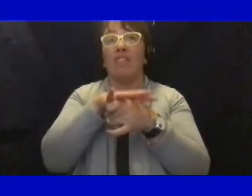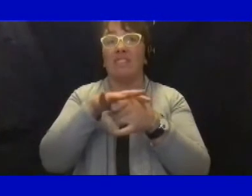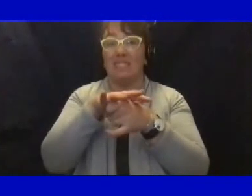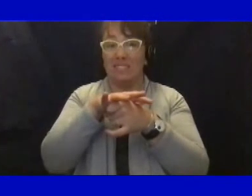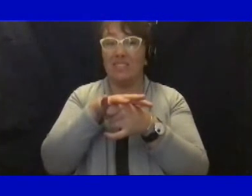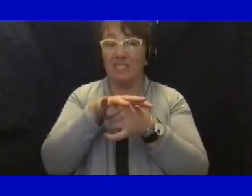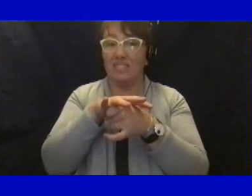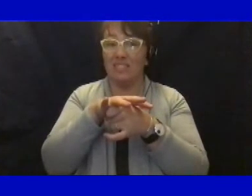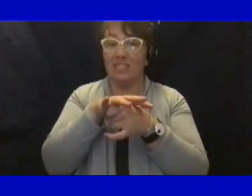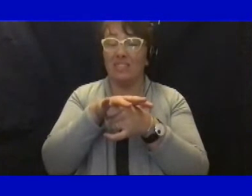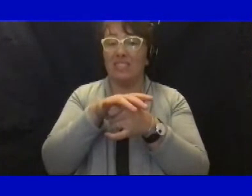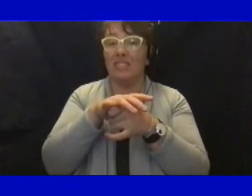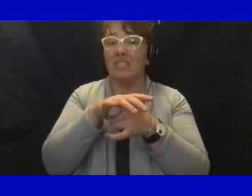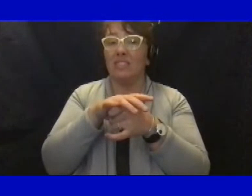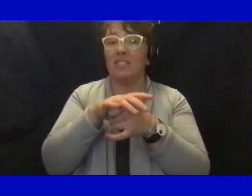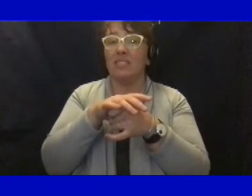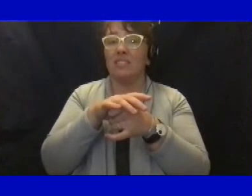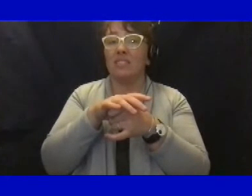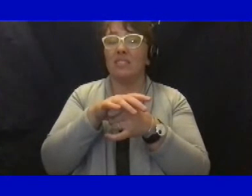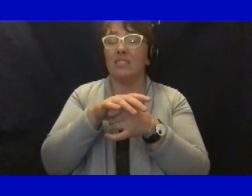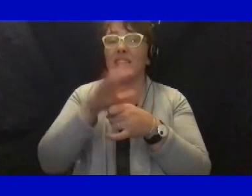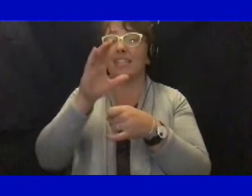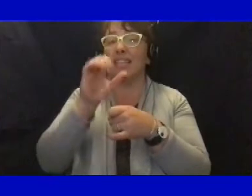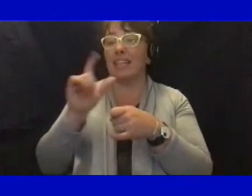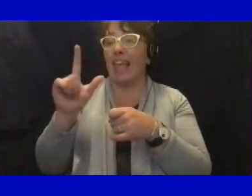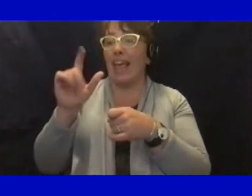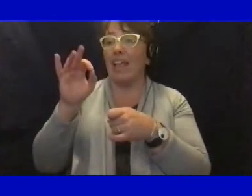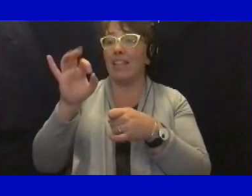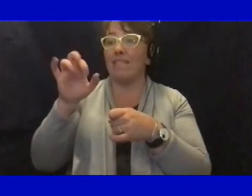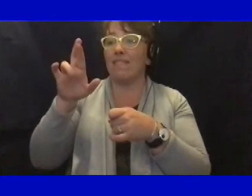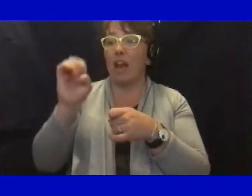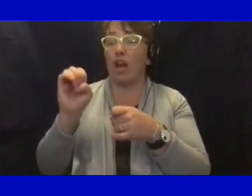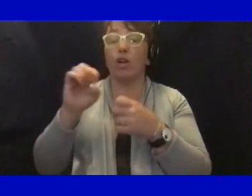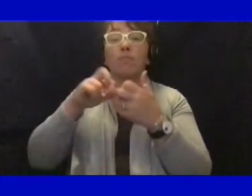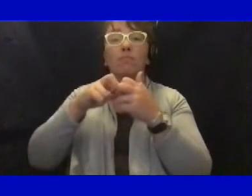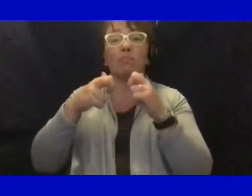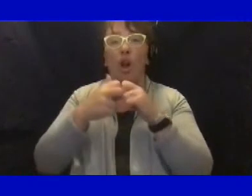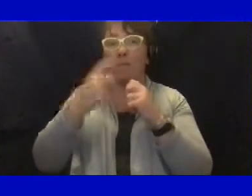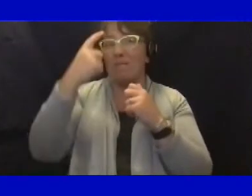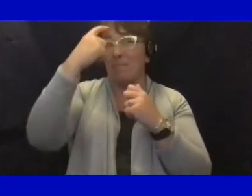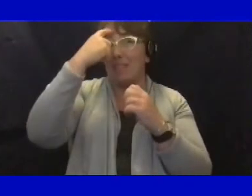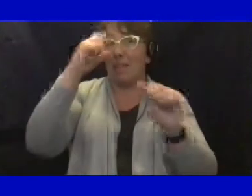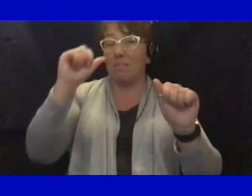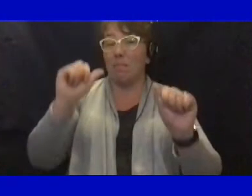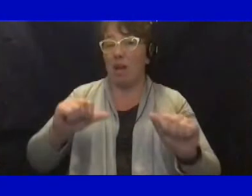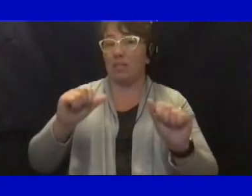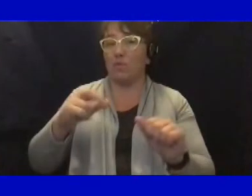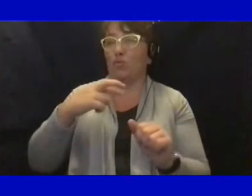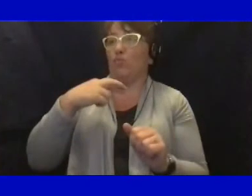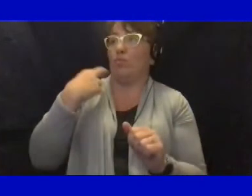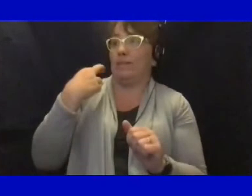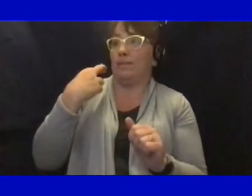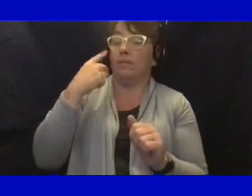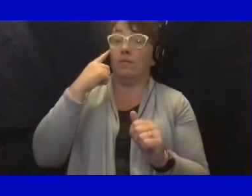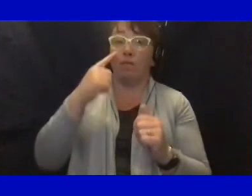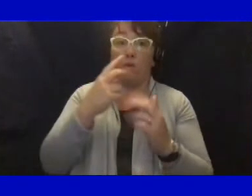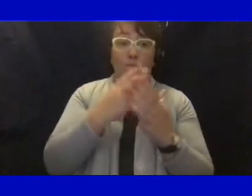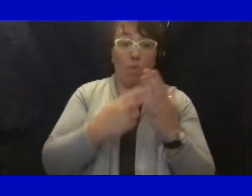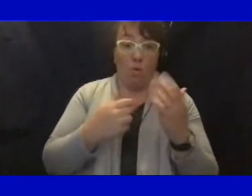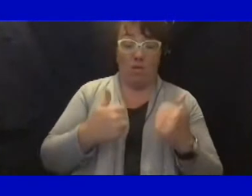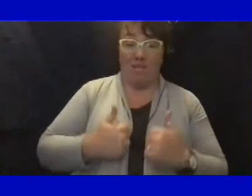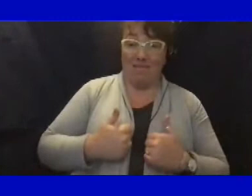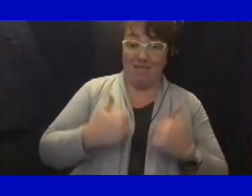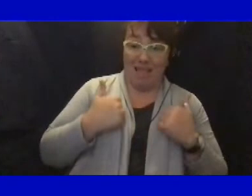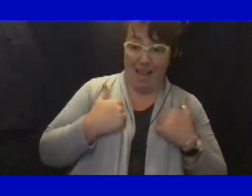team identified a risk to property, a risk to life, or a risk to infrastructure. They give that information to us so that we at the